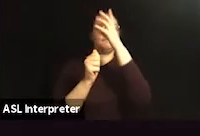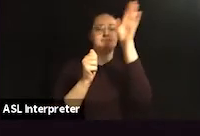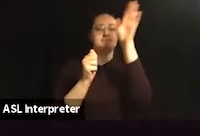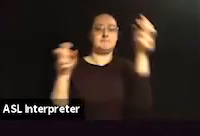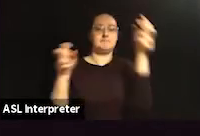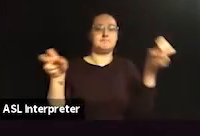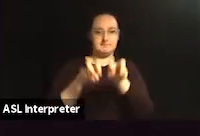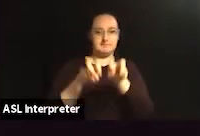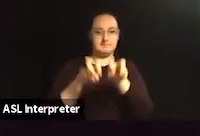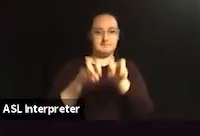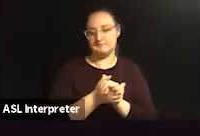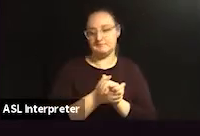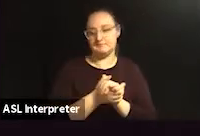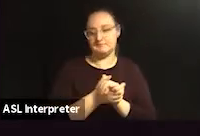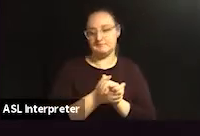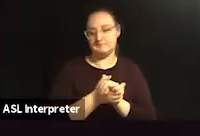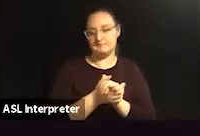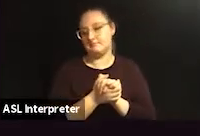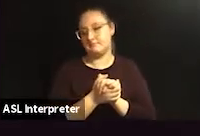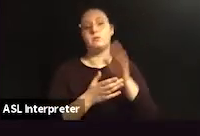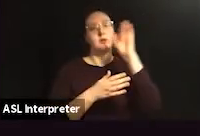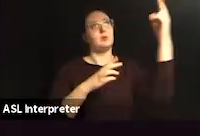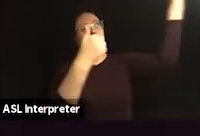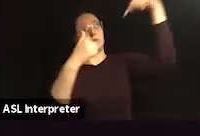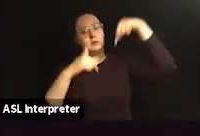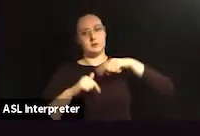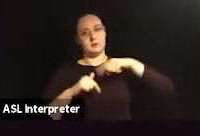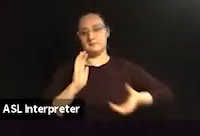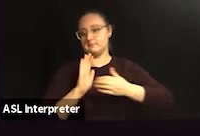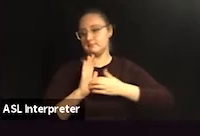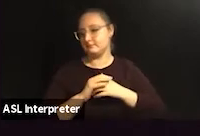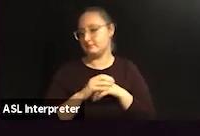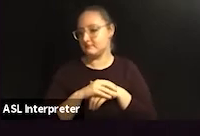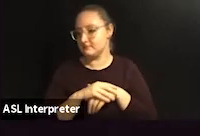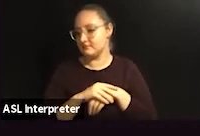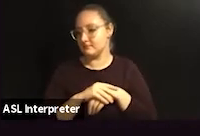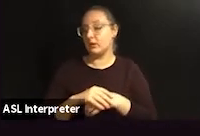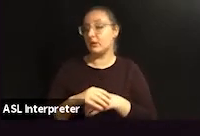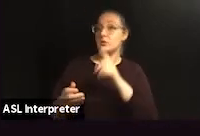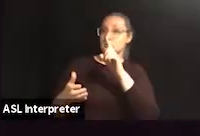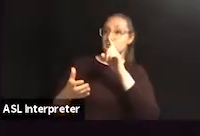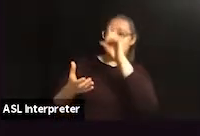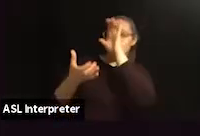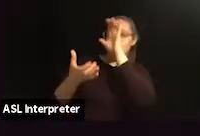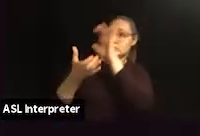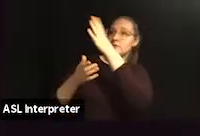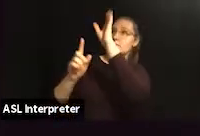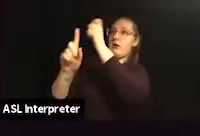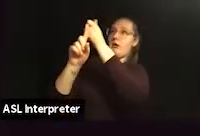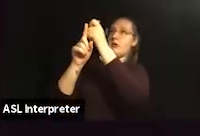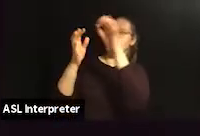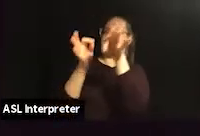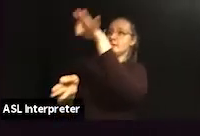come again to judge the living and the dead. Do you believe in God, the Holy Spirit? I believe in the